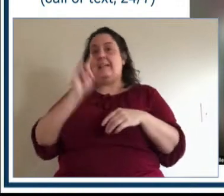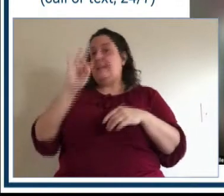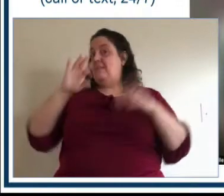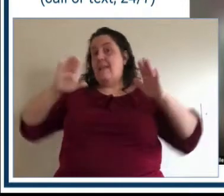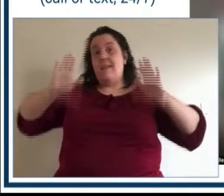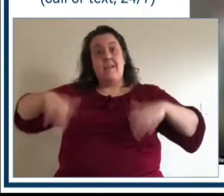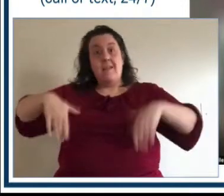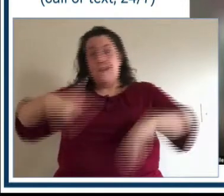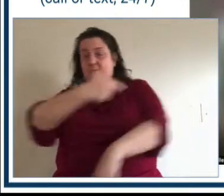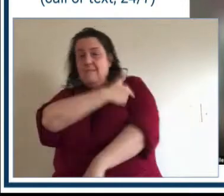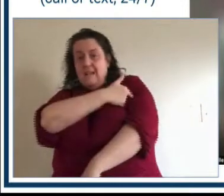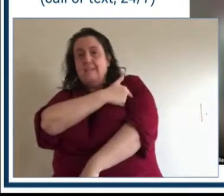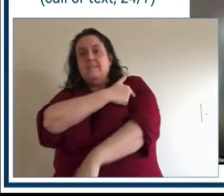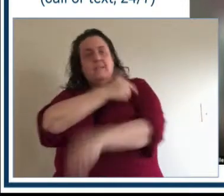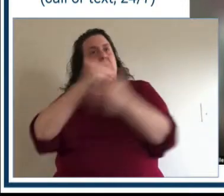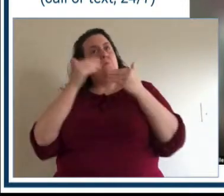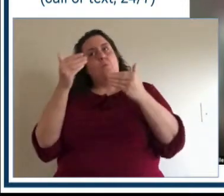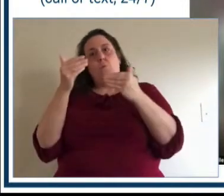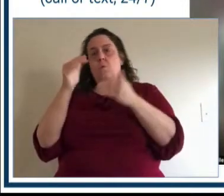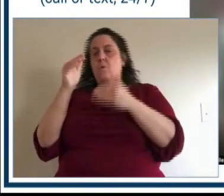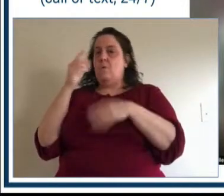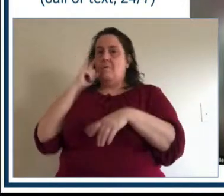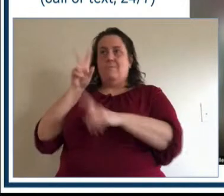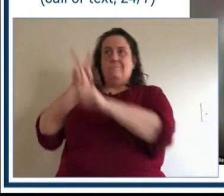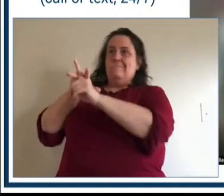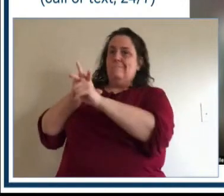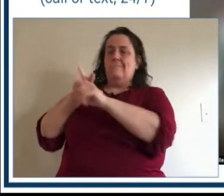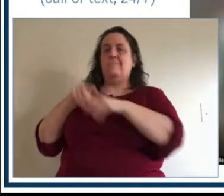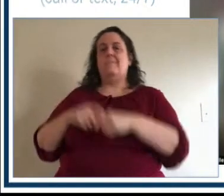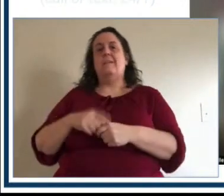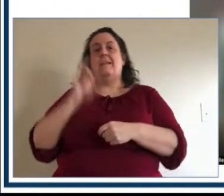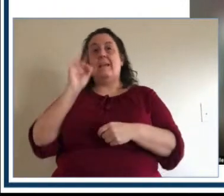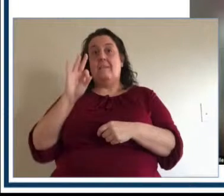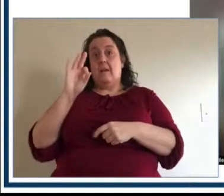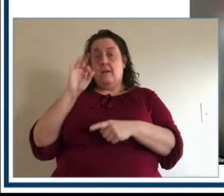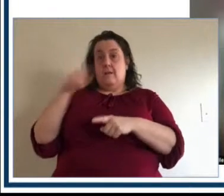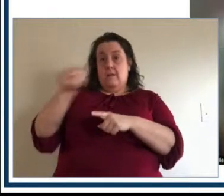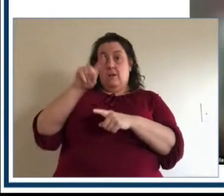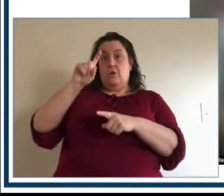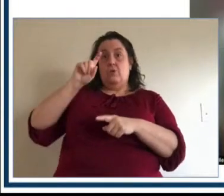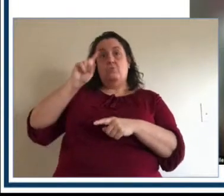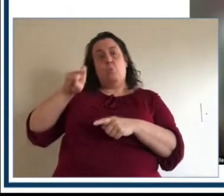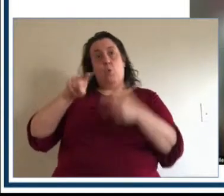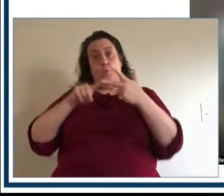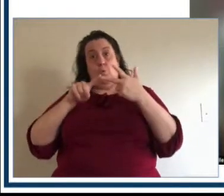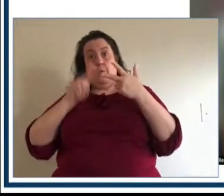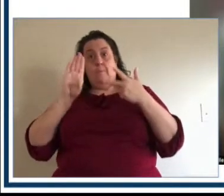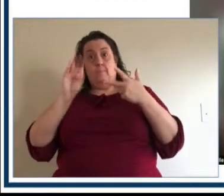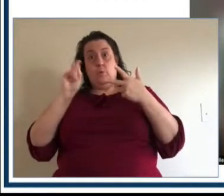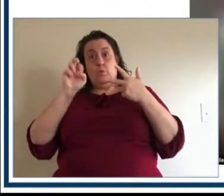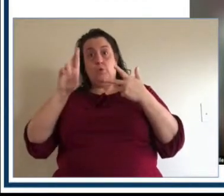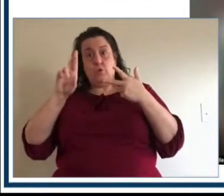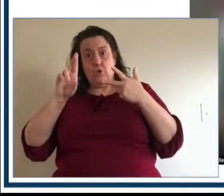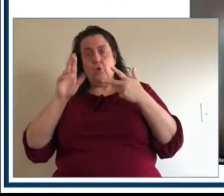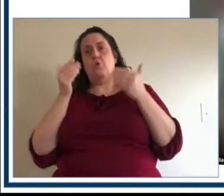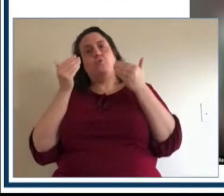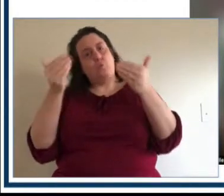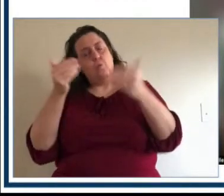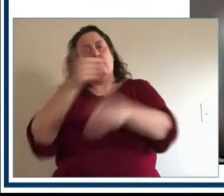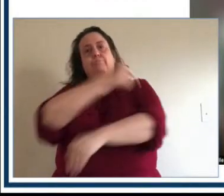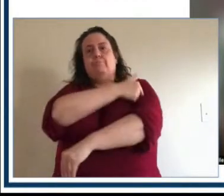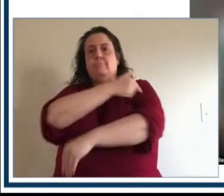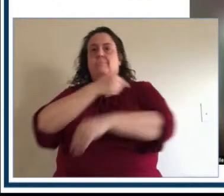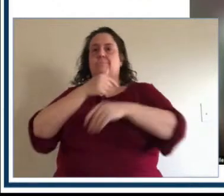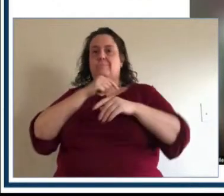now. If you're eligible for a booster, book it now. For parents, children 5 and up are now eligible